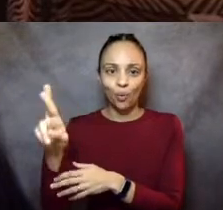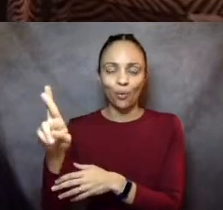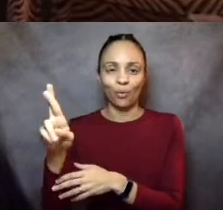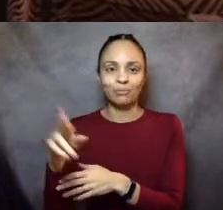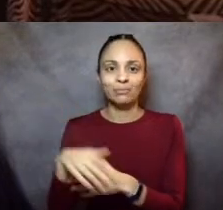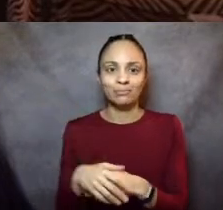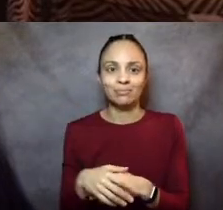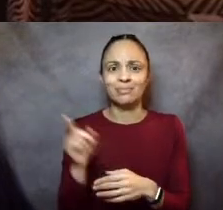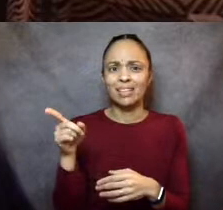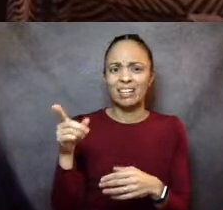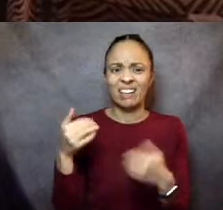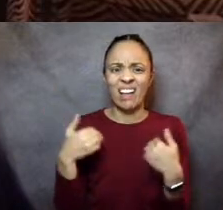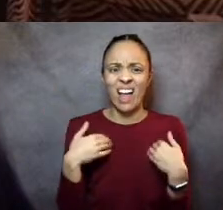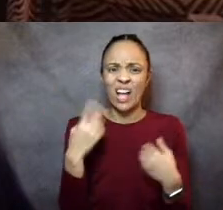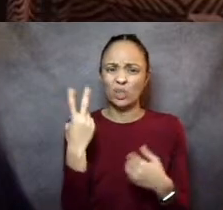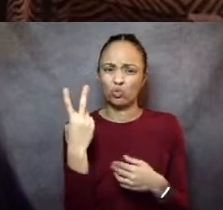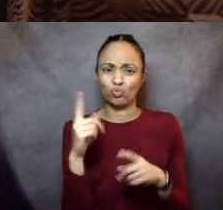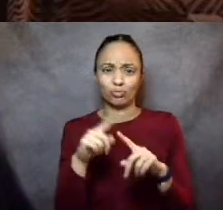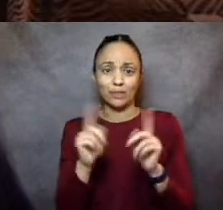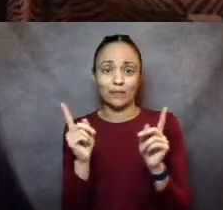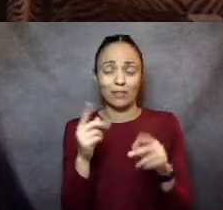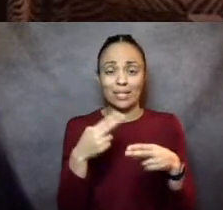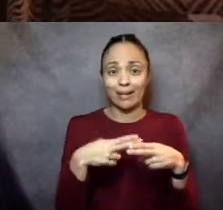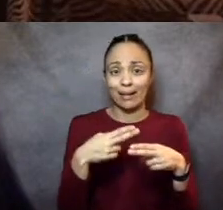America, but he is Akili,